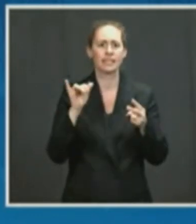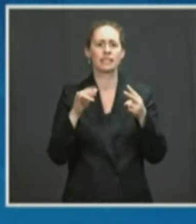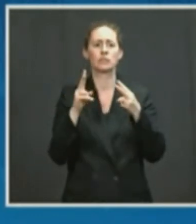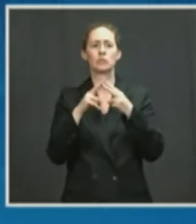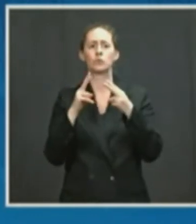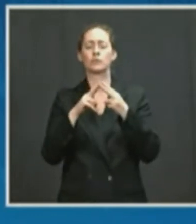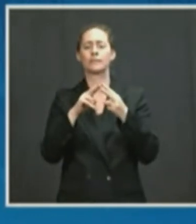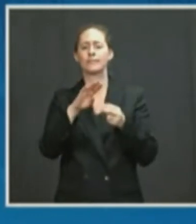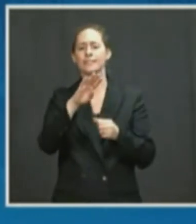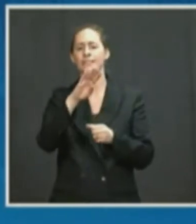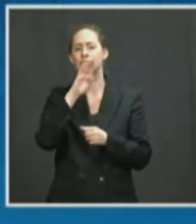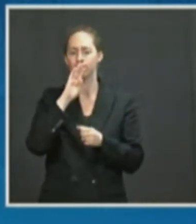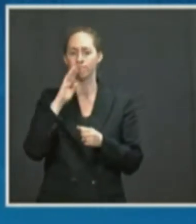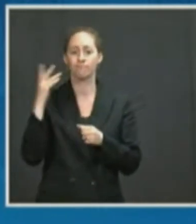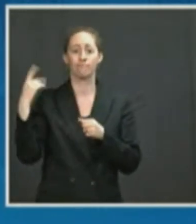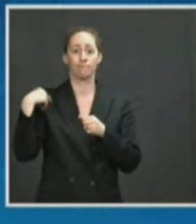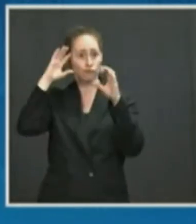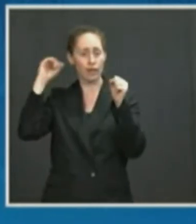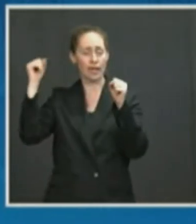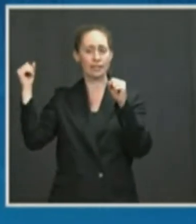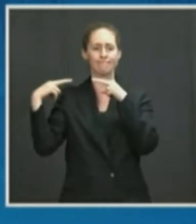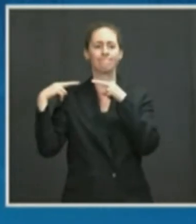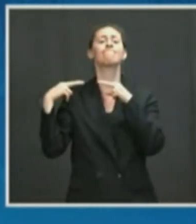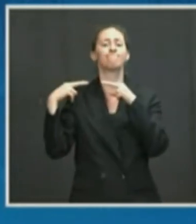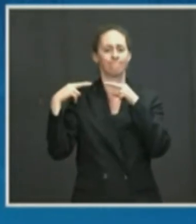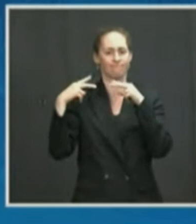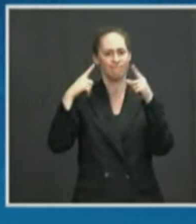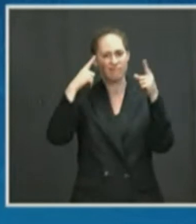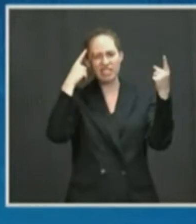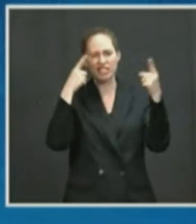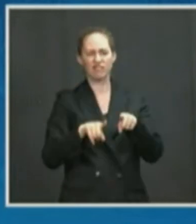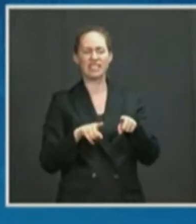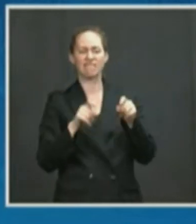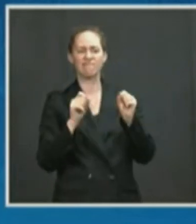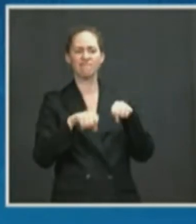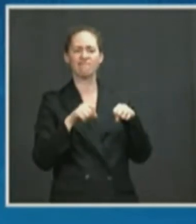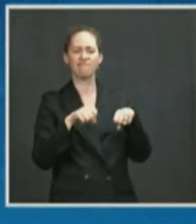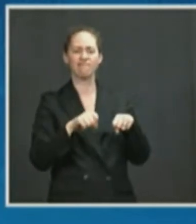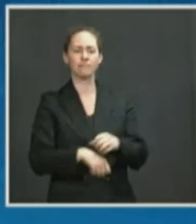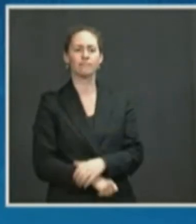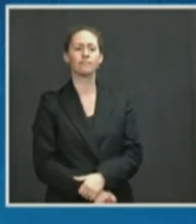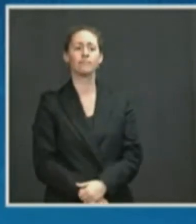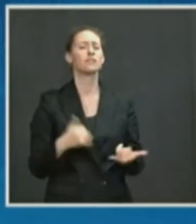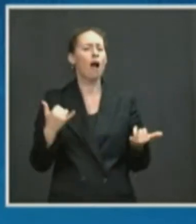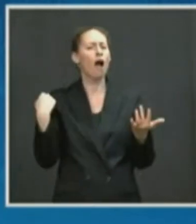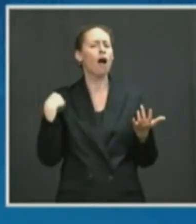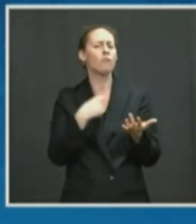belief that our responsibility